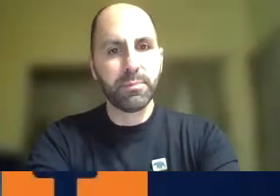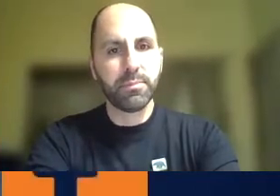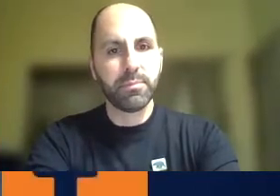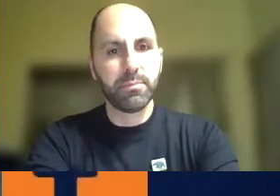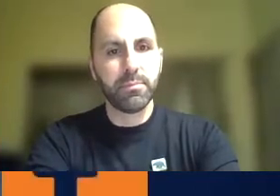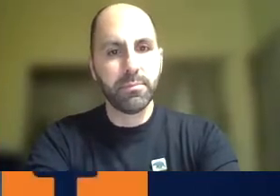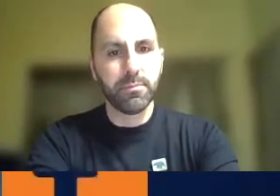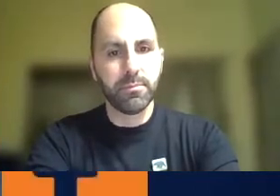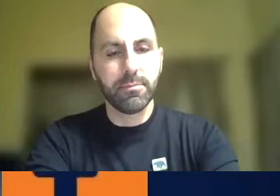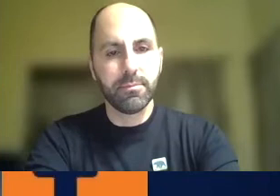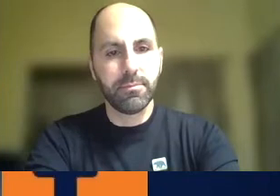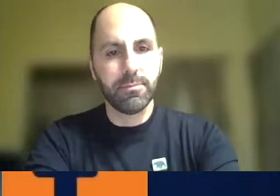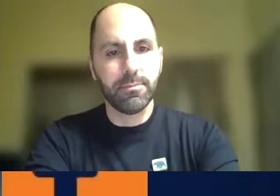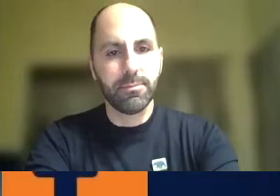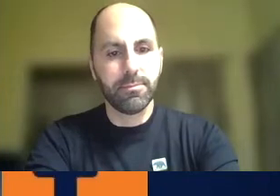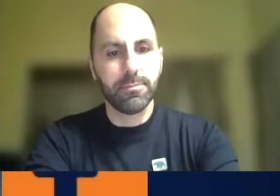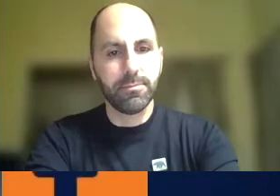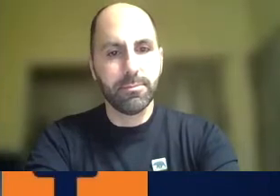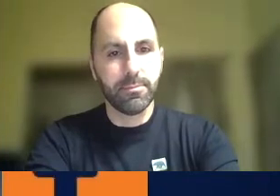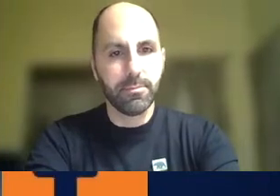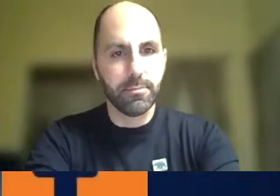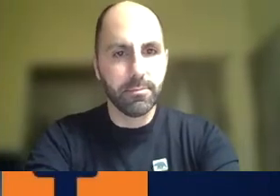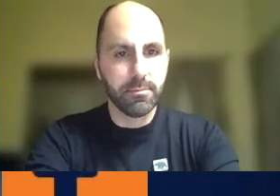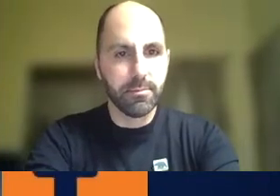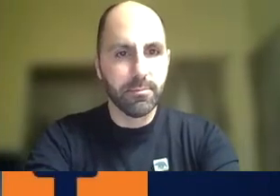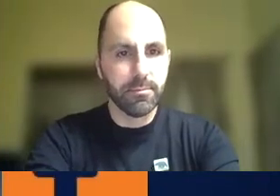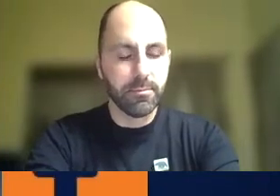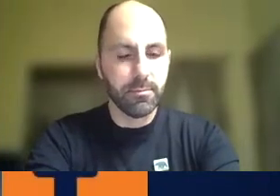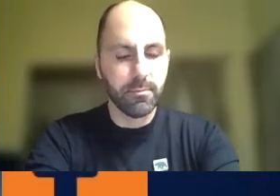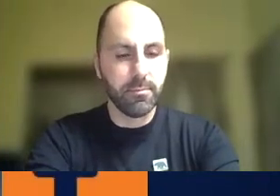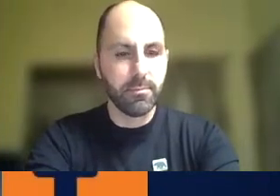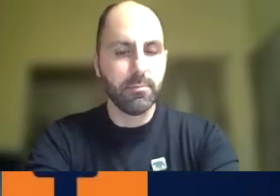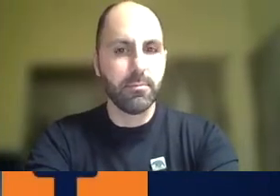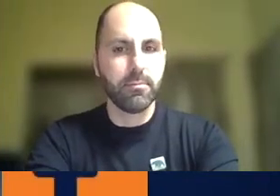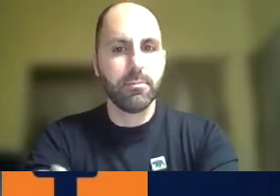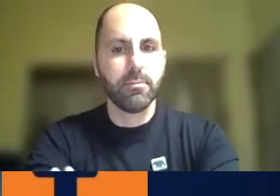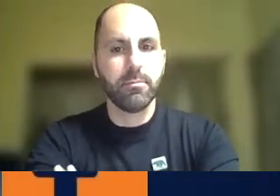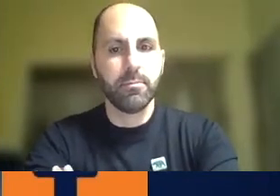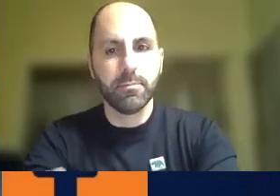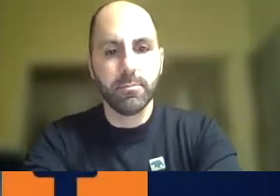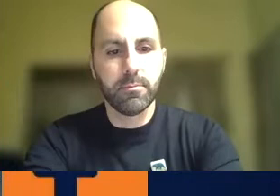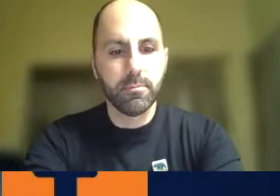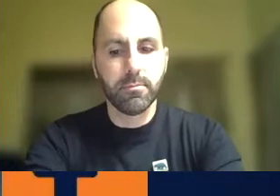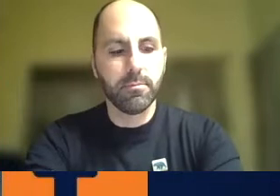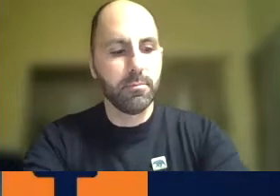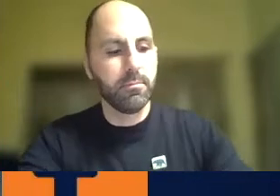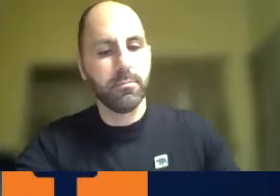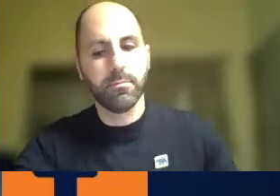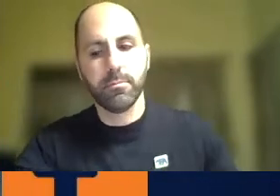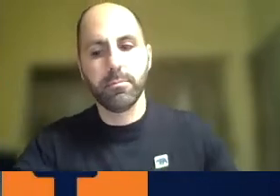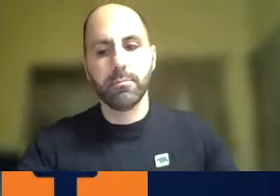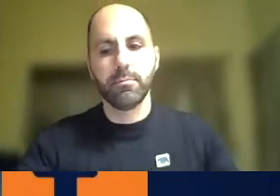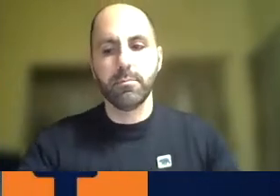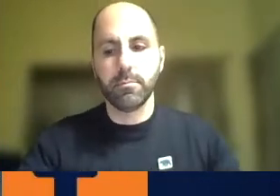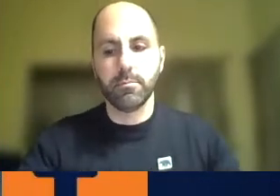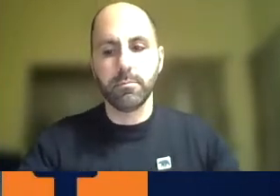Hello, California Democrats. I joined the Trailraiser program because we need to significantly increase the level of small donor money into the party and